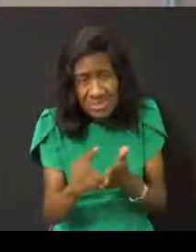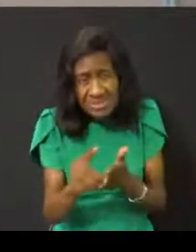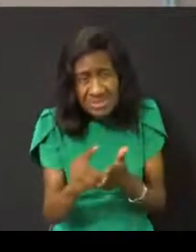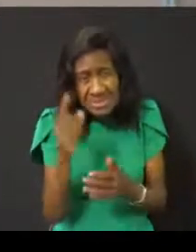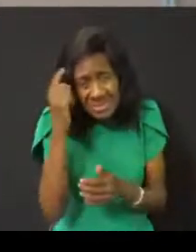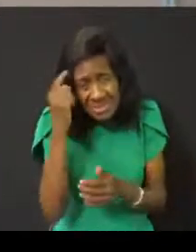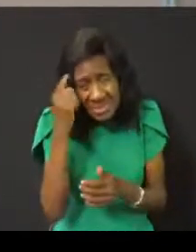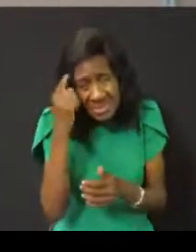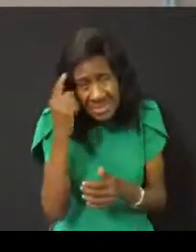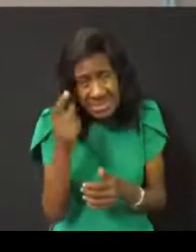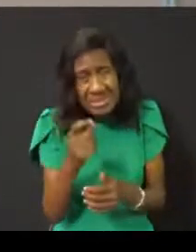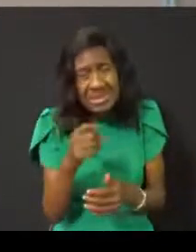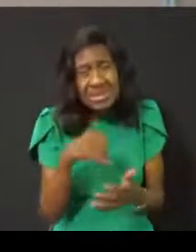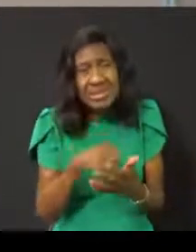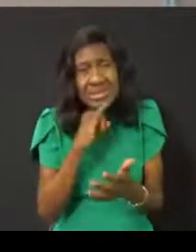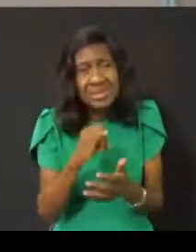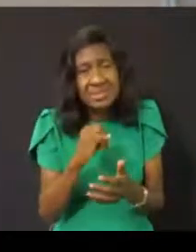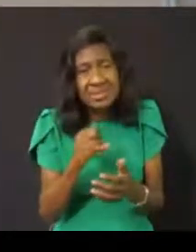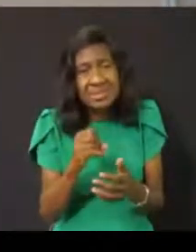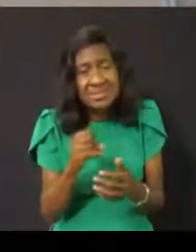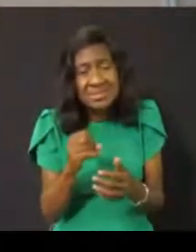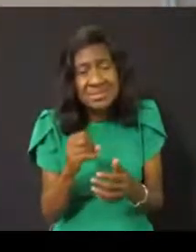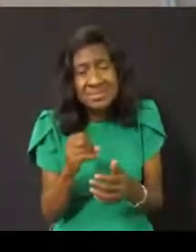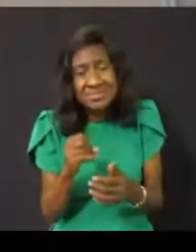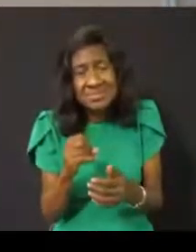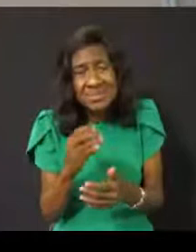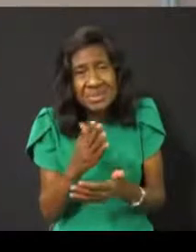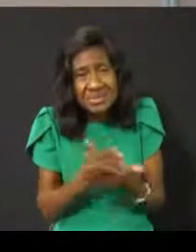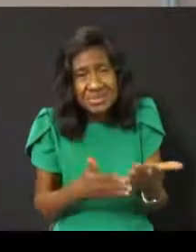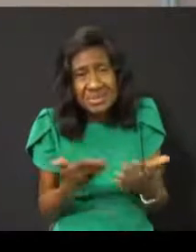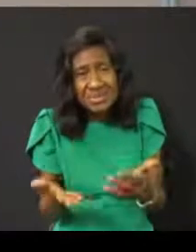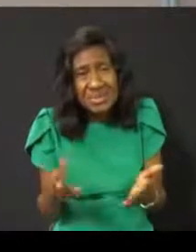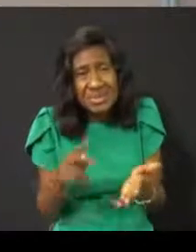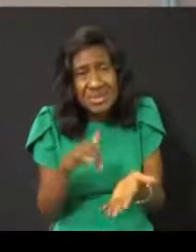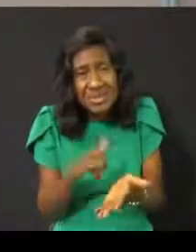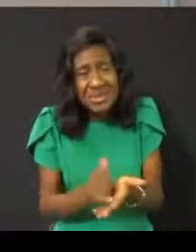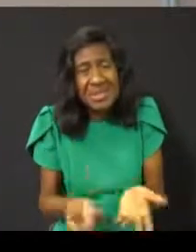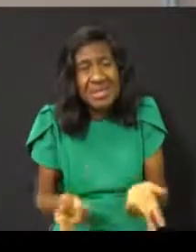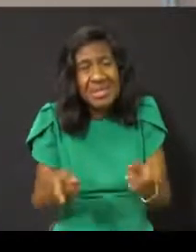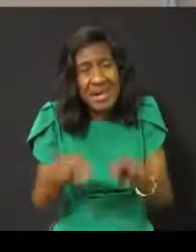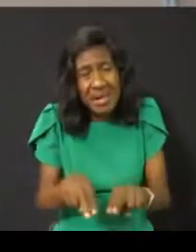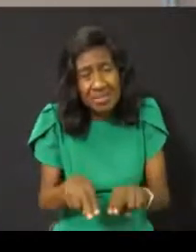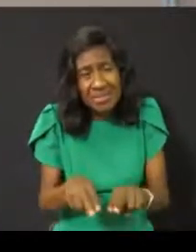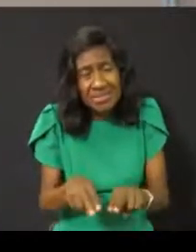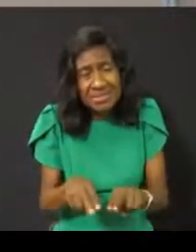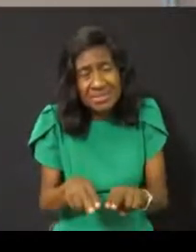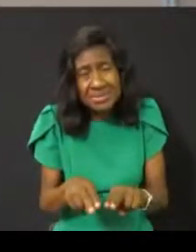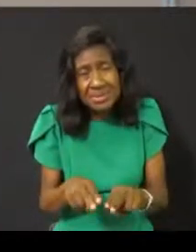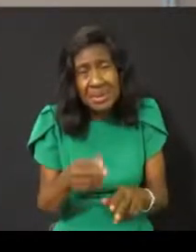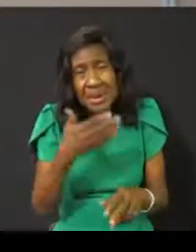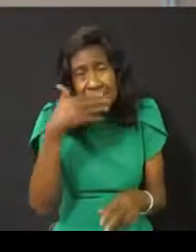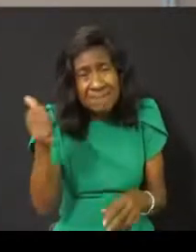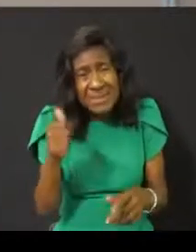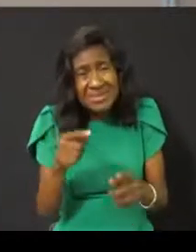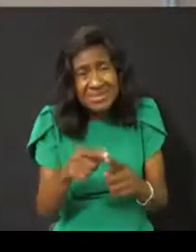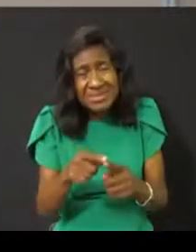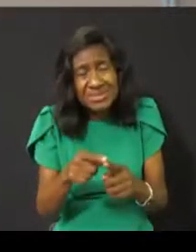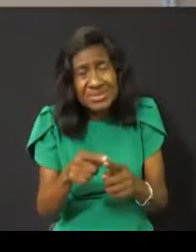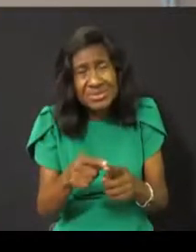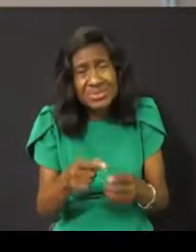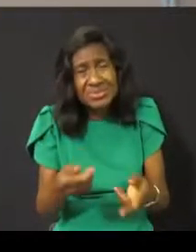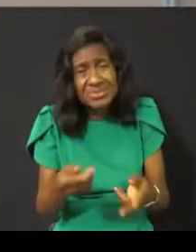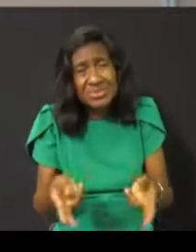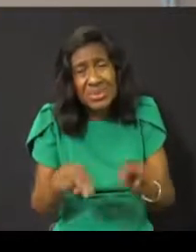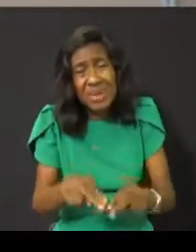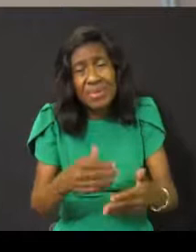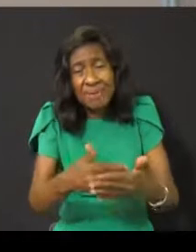was a blessing in disguise for it to happen when it did, rather than happening on October 14th, where we would have had to learn some hard lessons